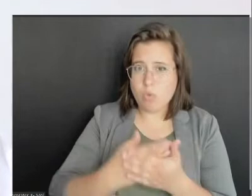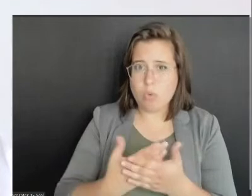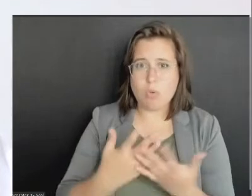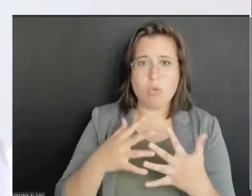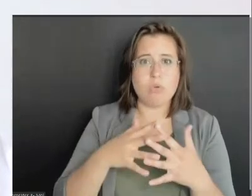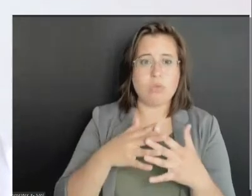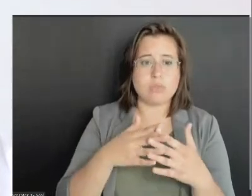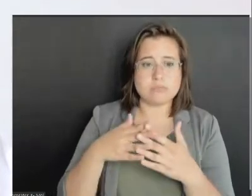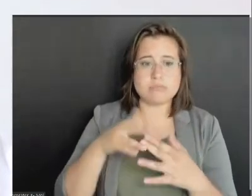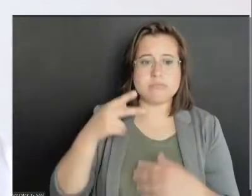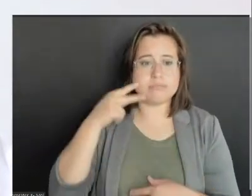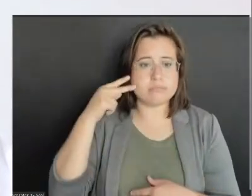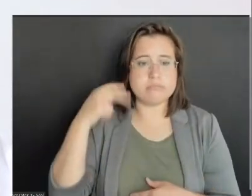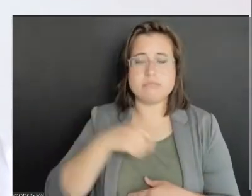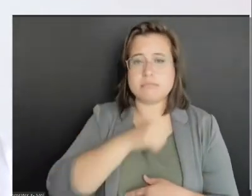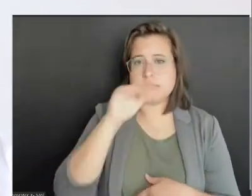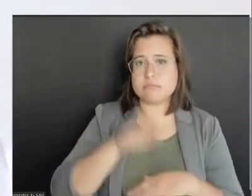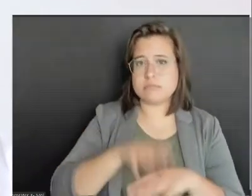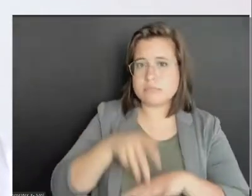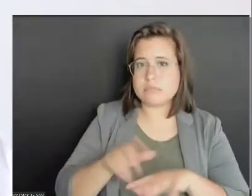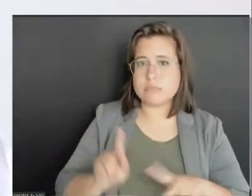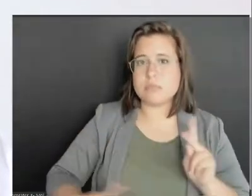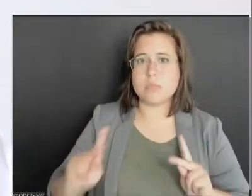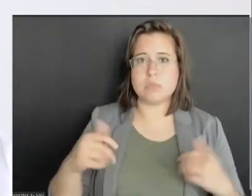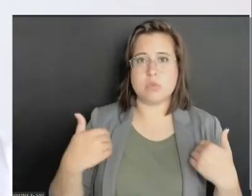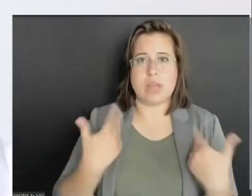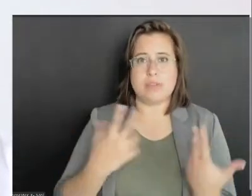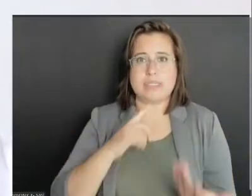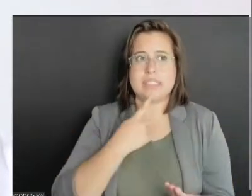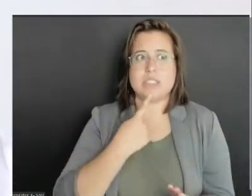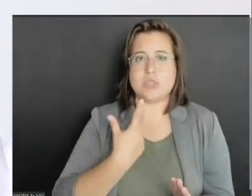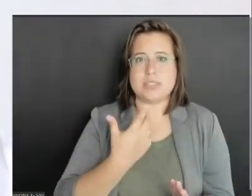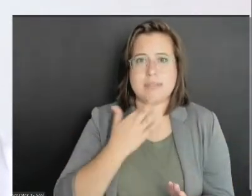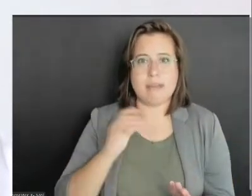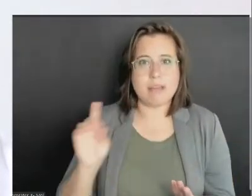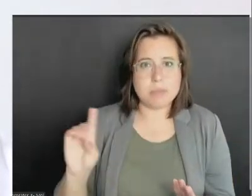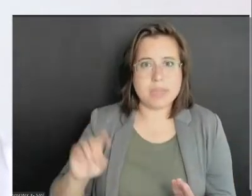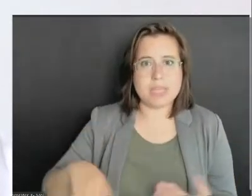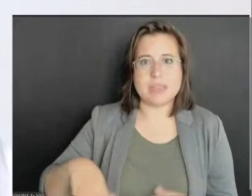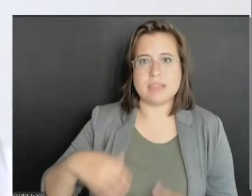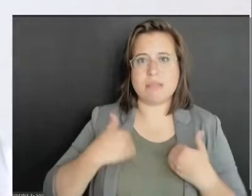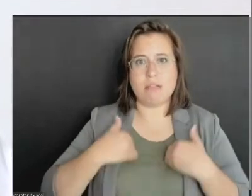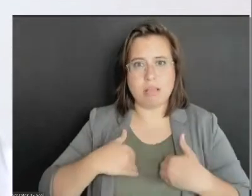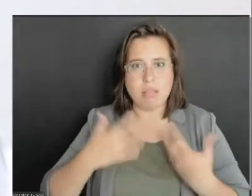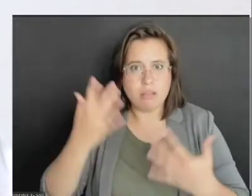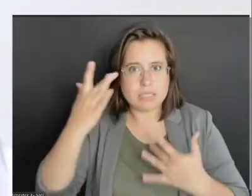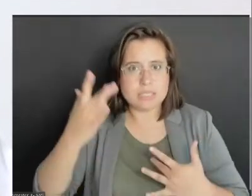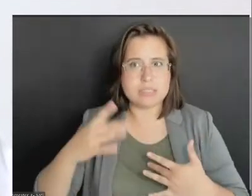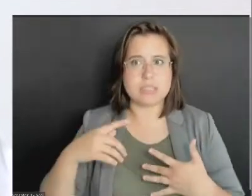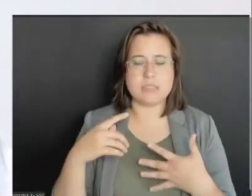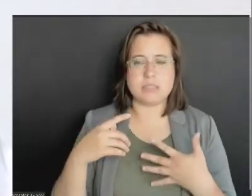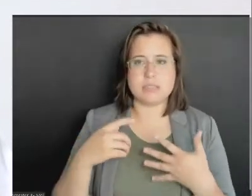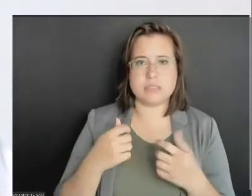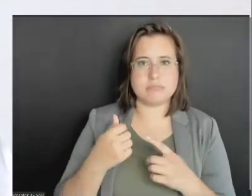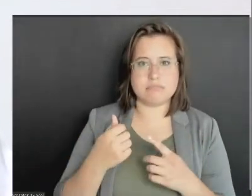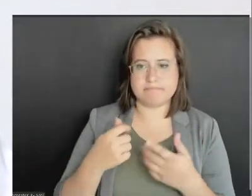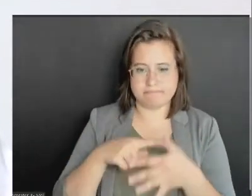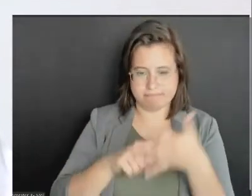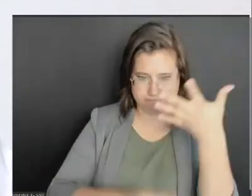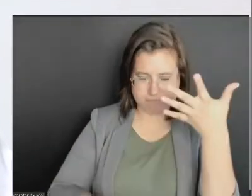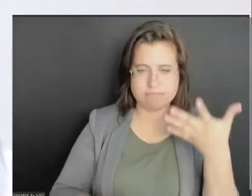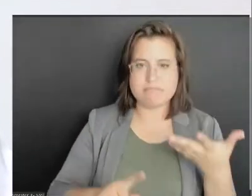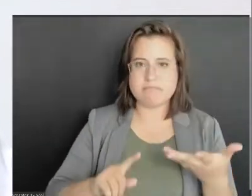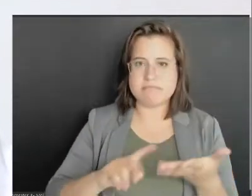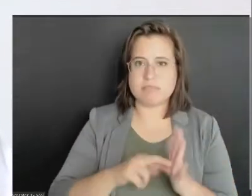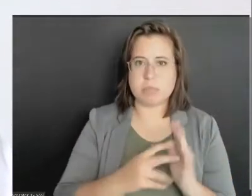rates of chronic disease, diabetes, cancer, hypertension, lung disease to start with. So they will have disparities that put them in